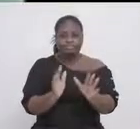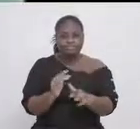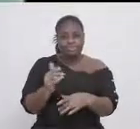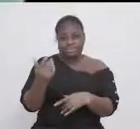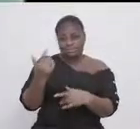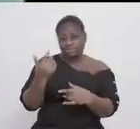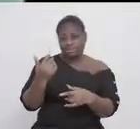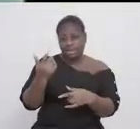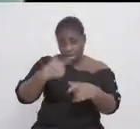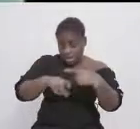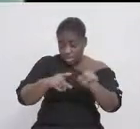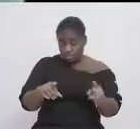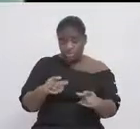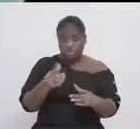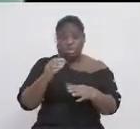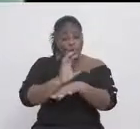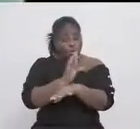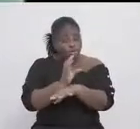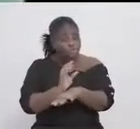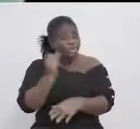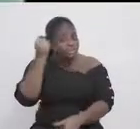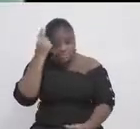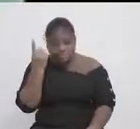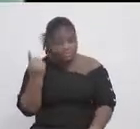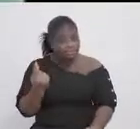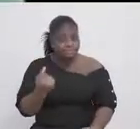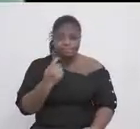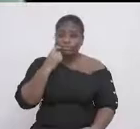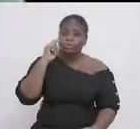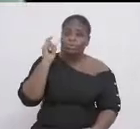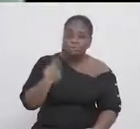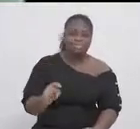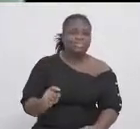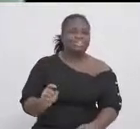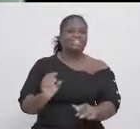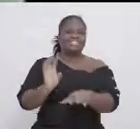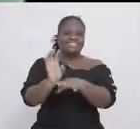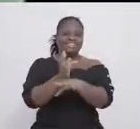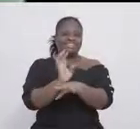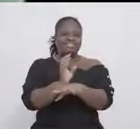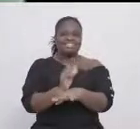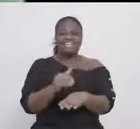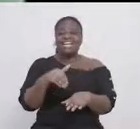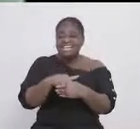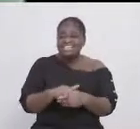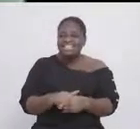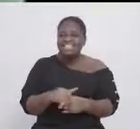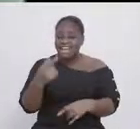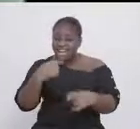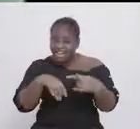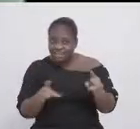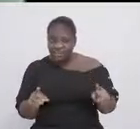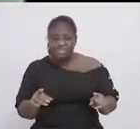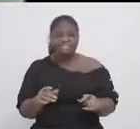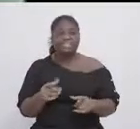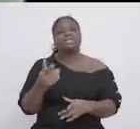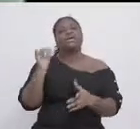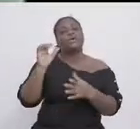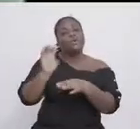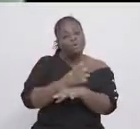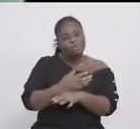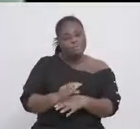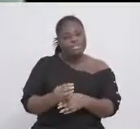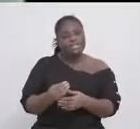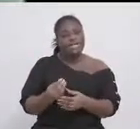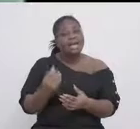computer understands, just giving order or instruction to the computer in a language that the computer can understand and